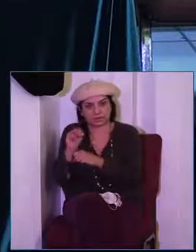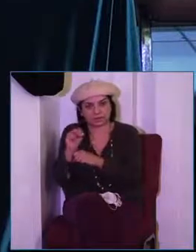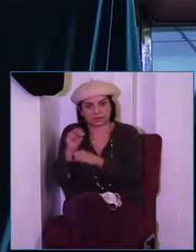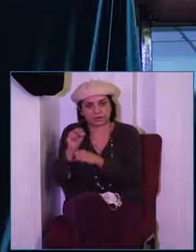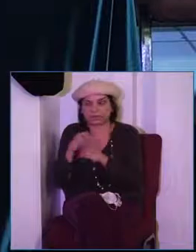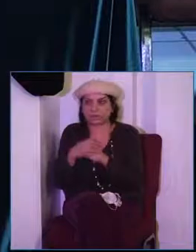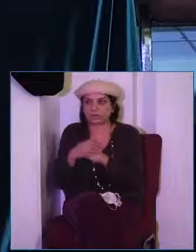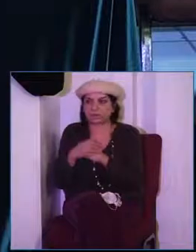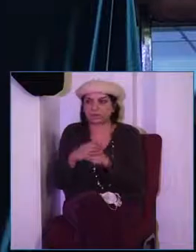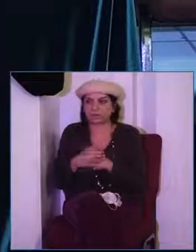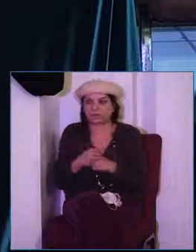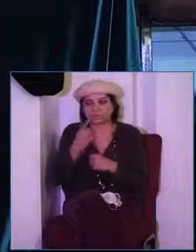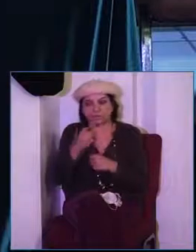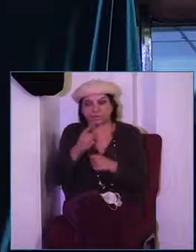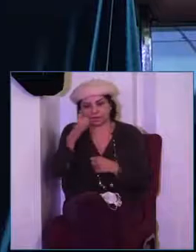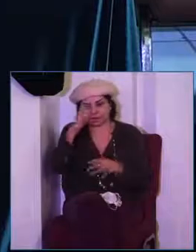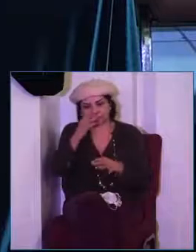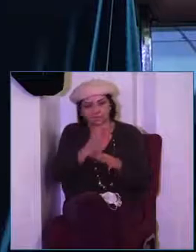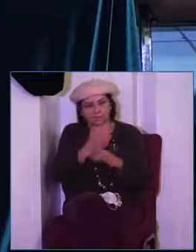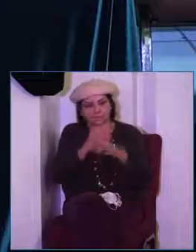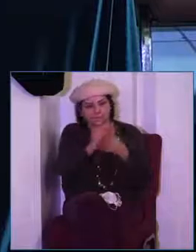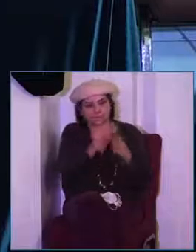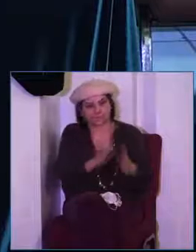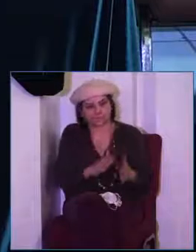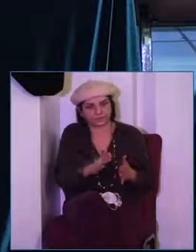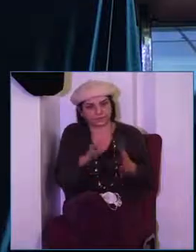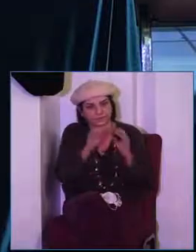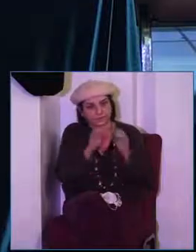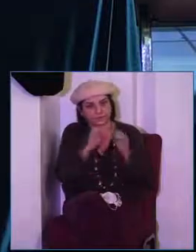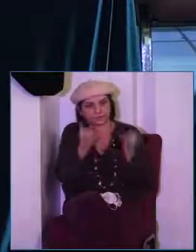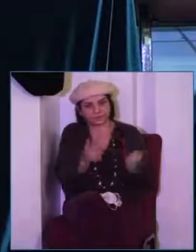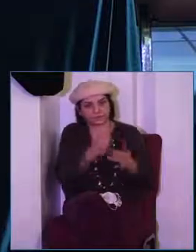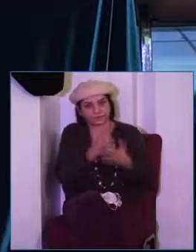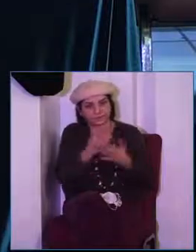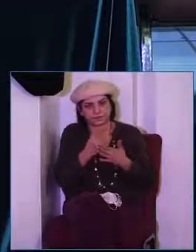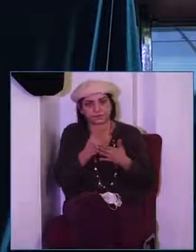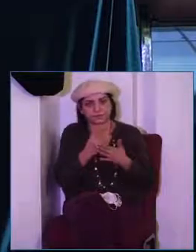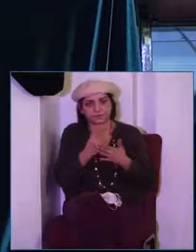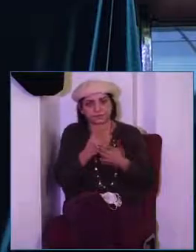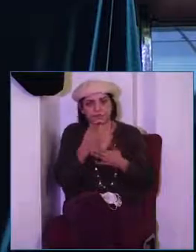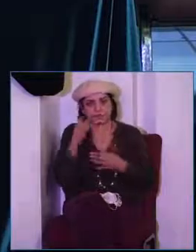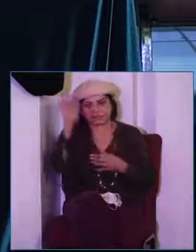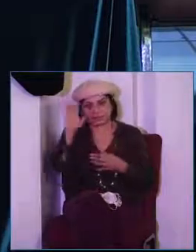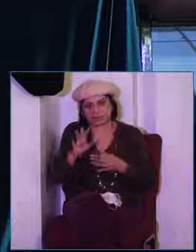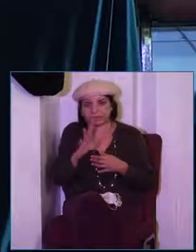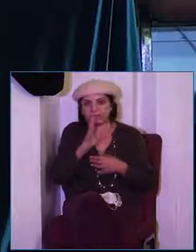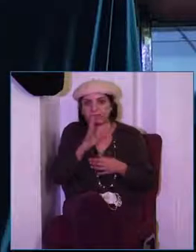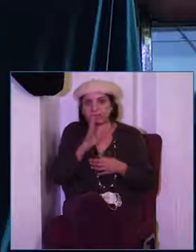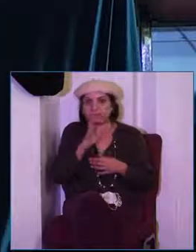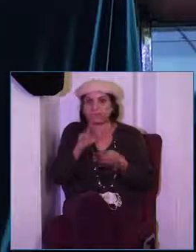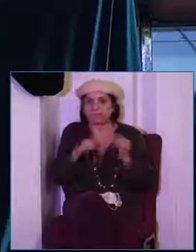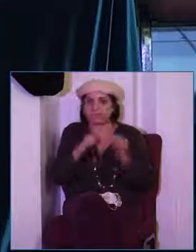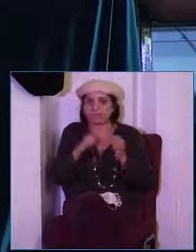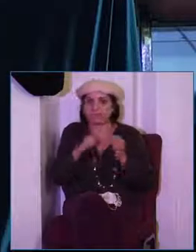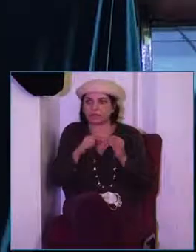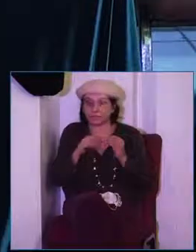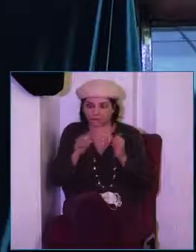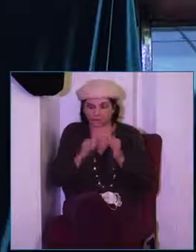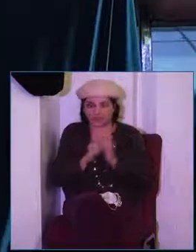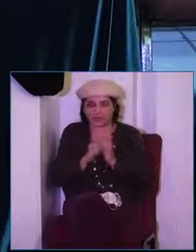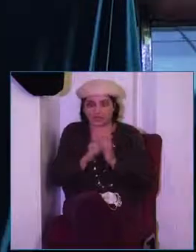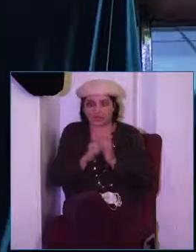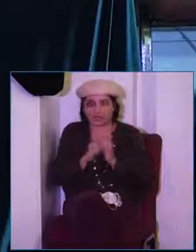At one of my faith leaders' meetings this week, one of the ministers was talking about how she's got a